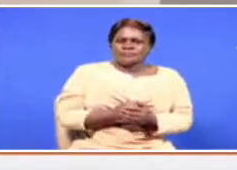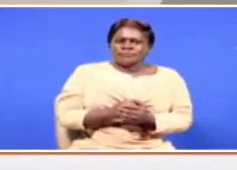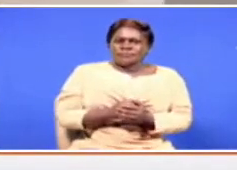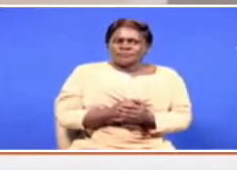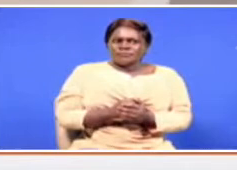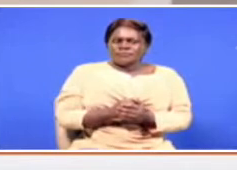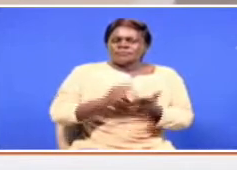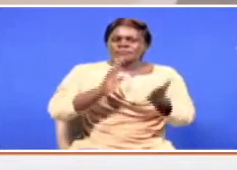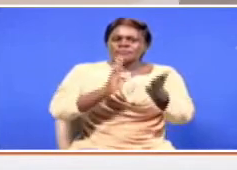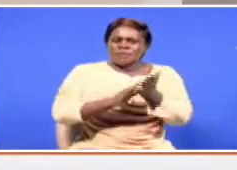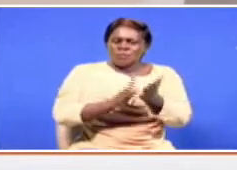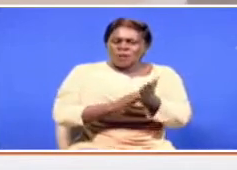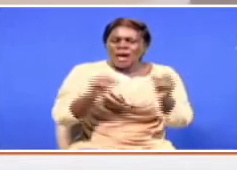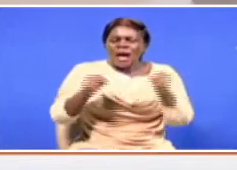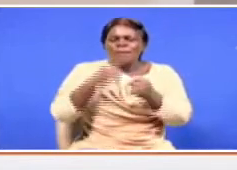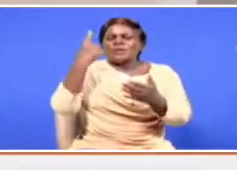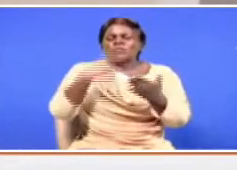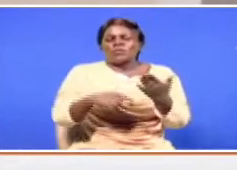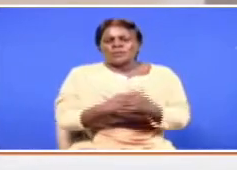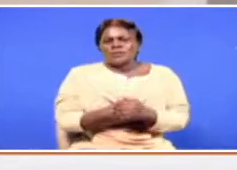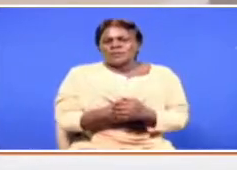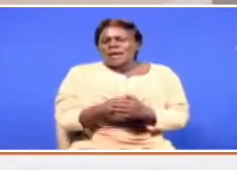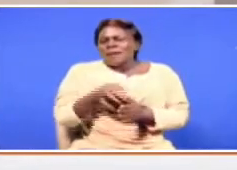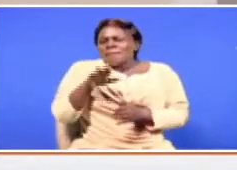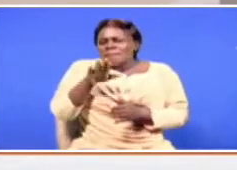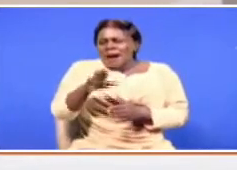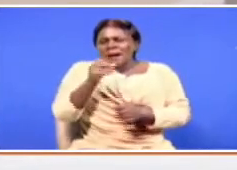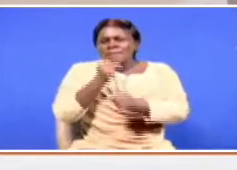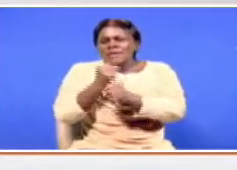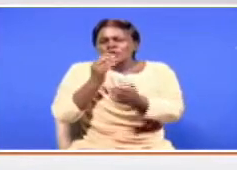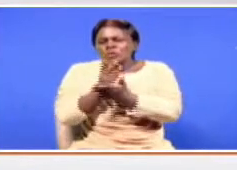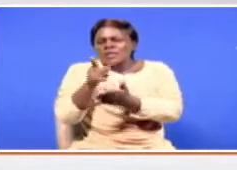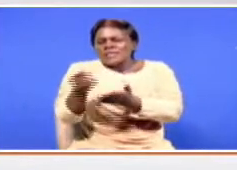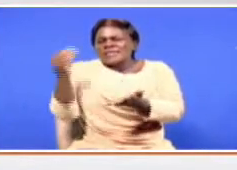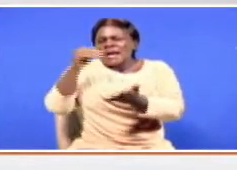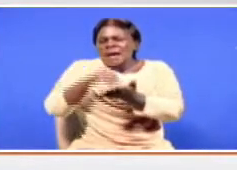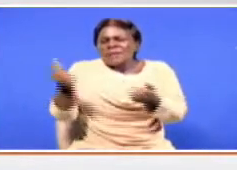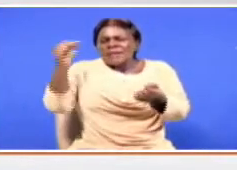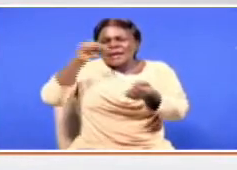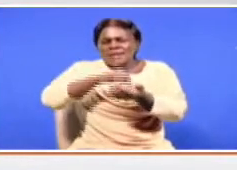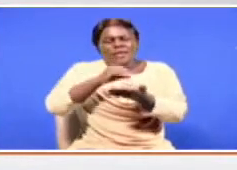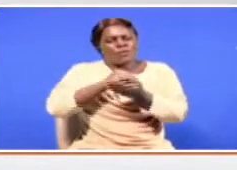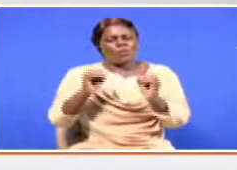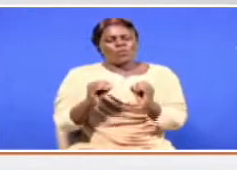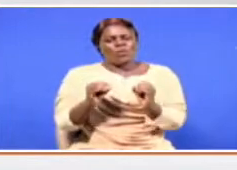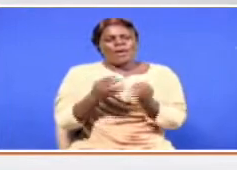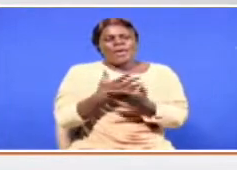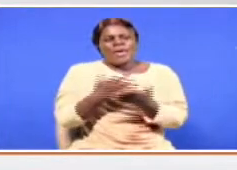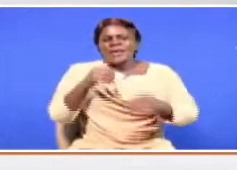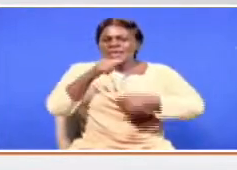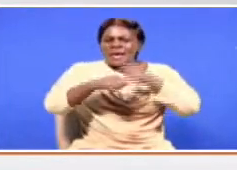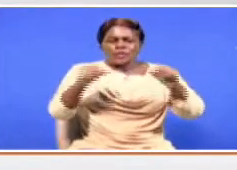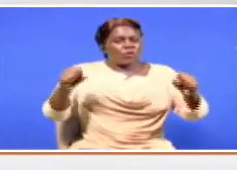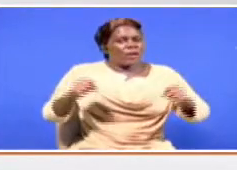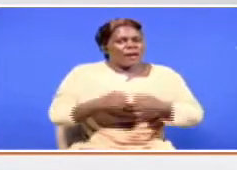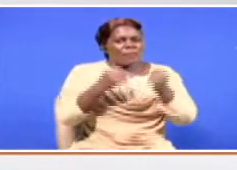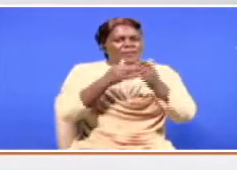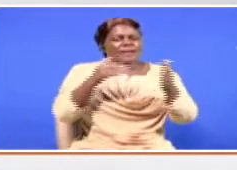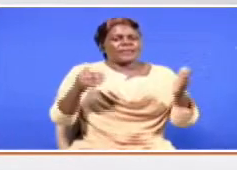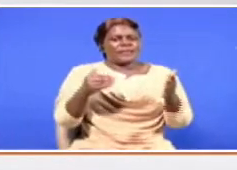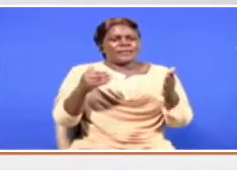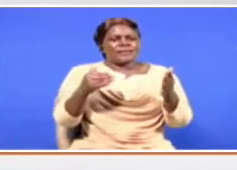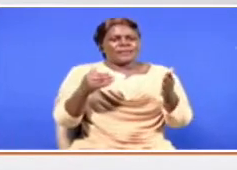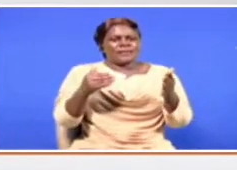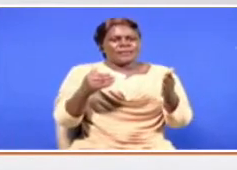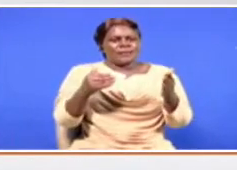has given a statement on what happened. Has he ensured that this will not happen again? Has any action been taken against